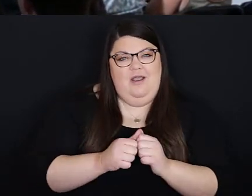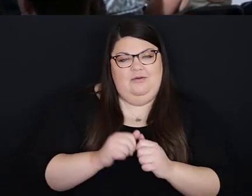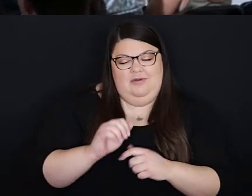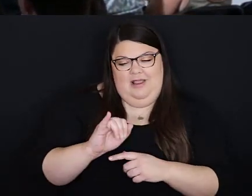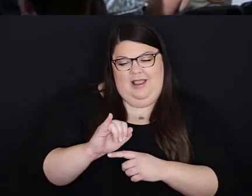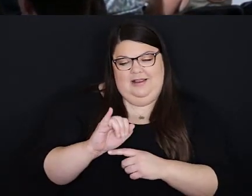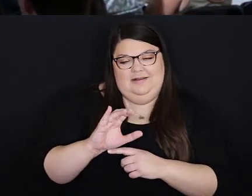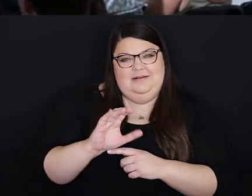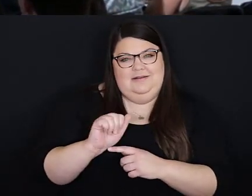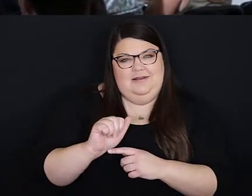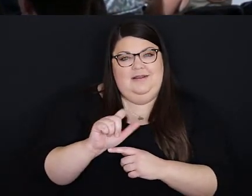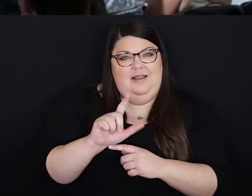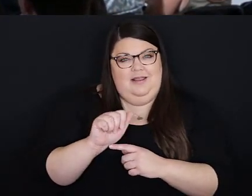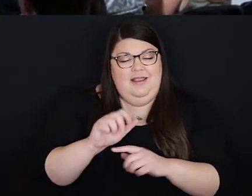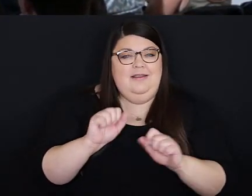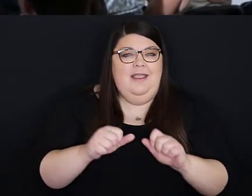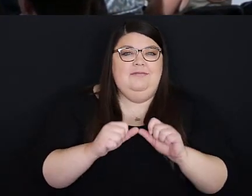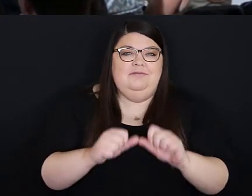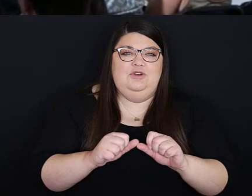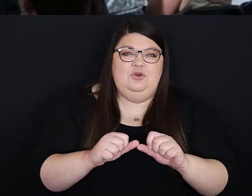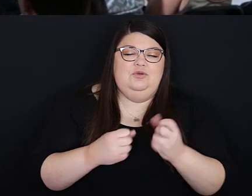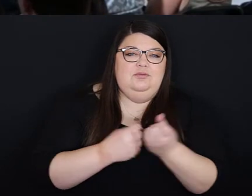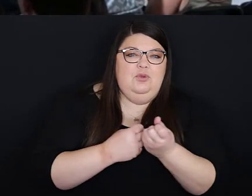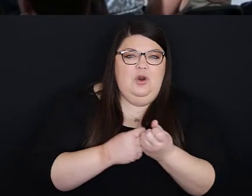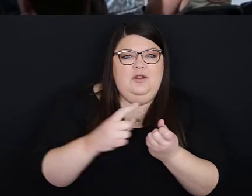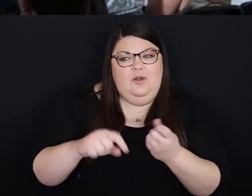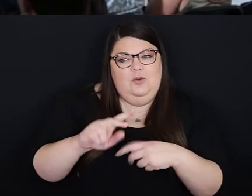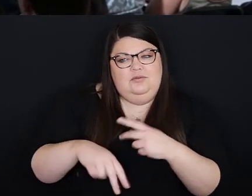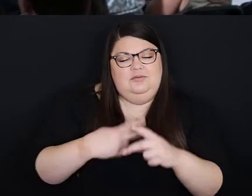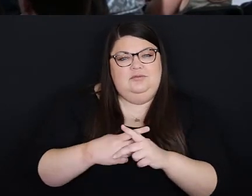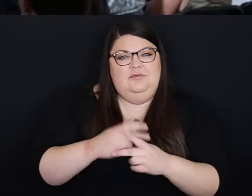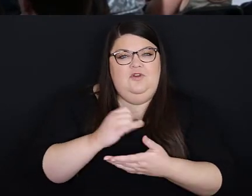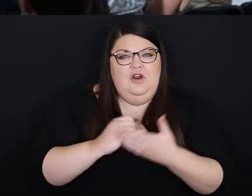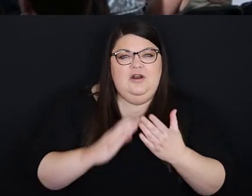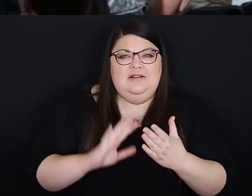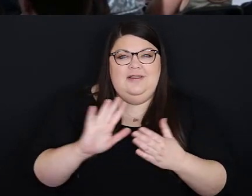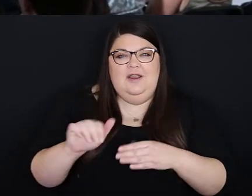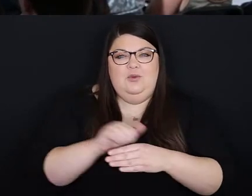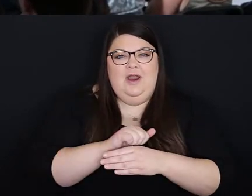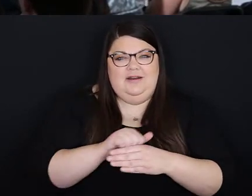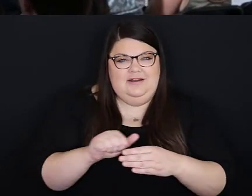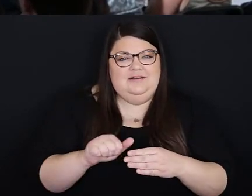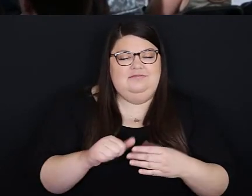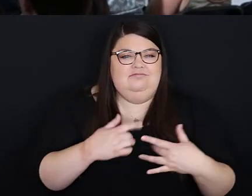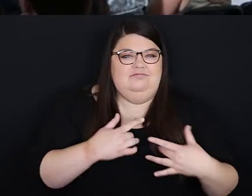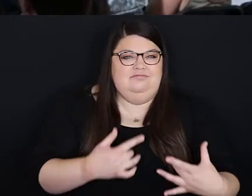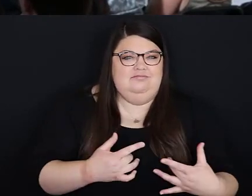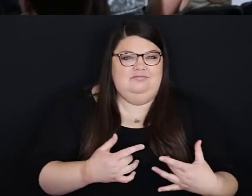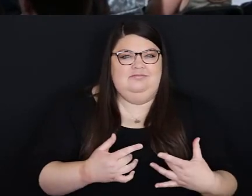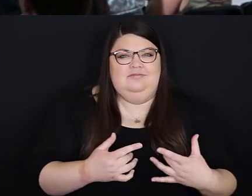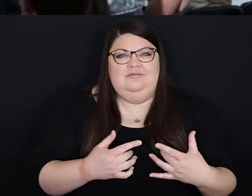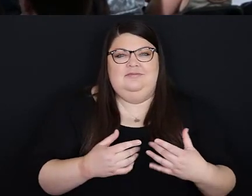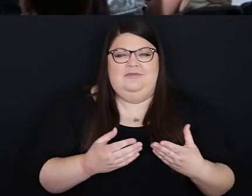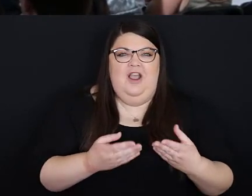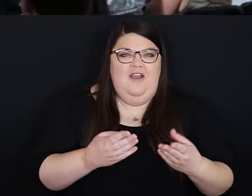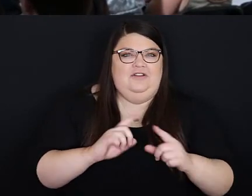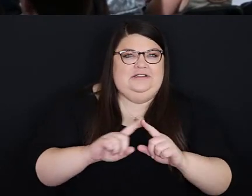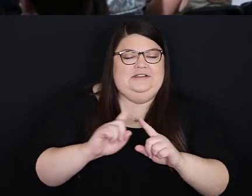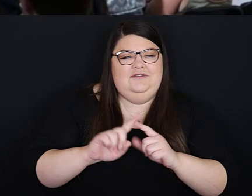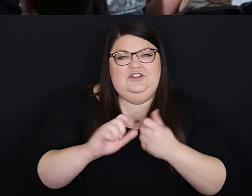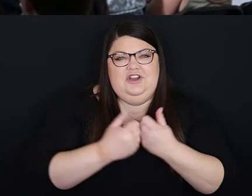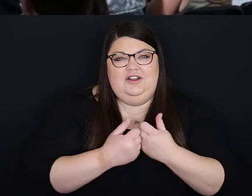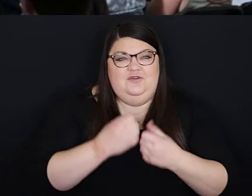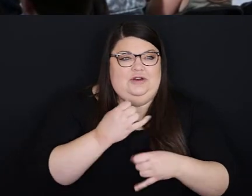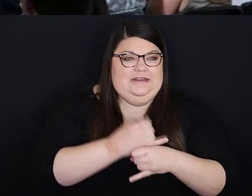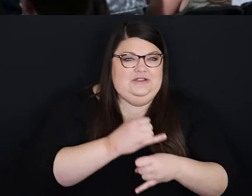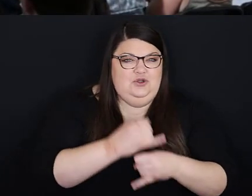can continue to support those kinds of artists and their practices, which tend to offer different kinds of challenges for